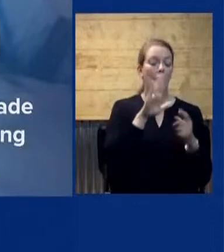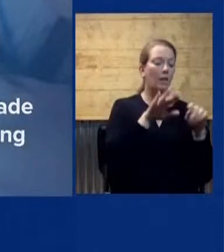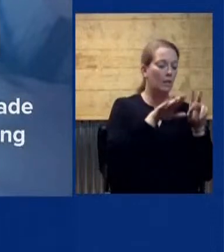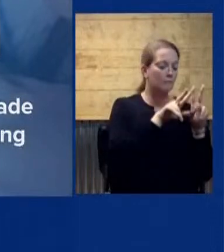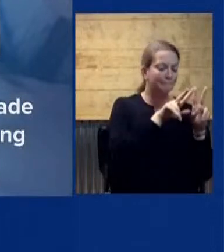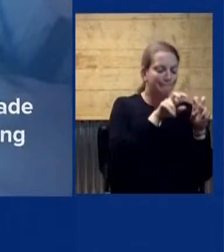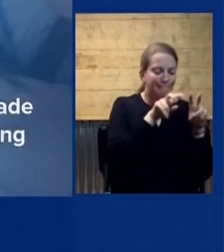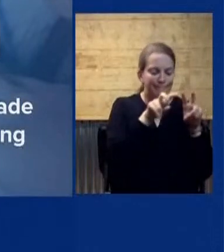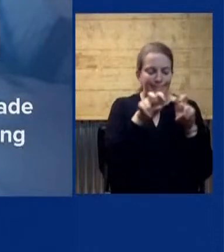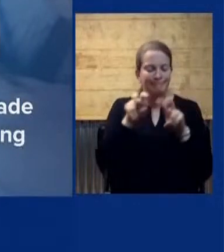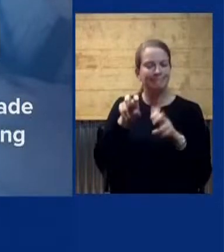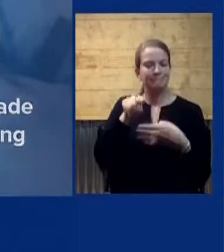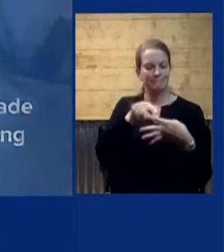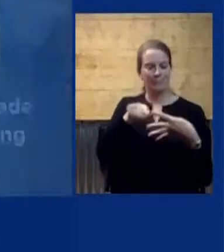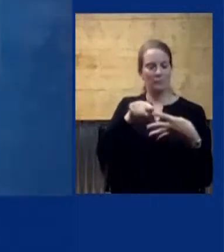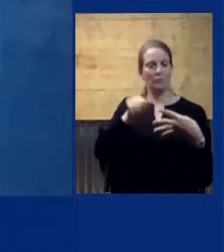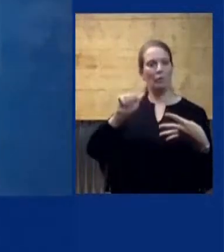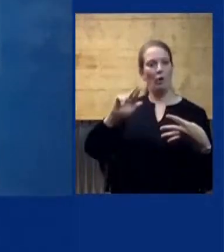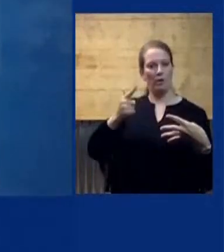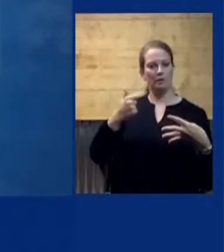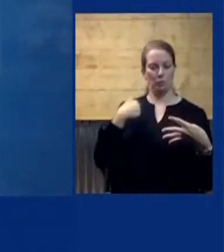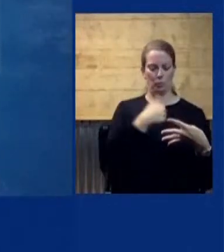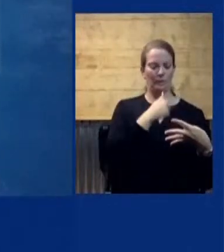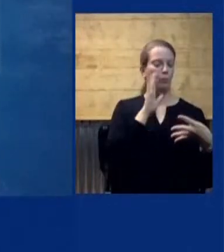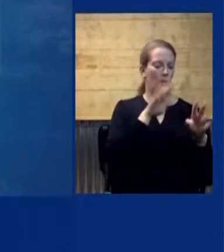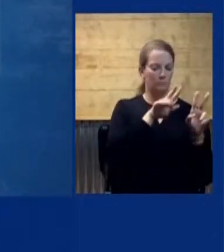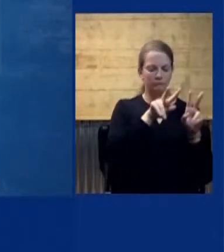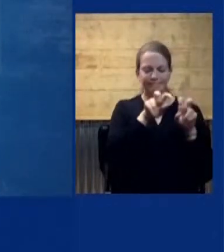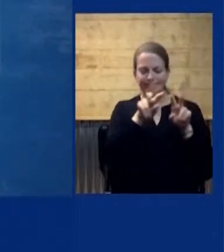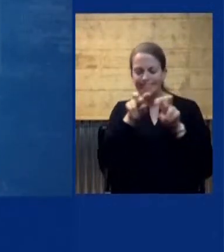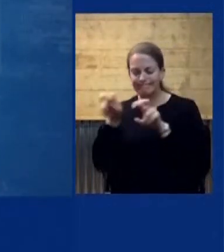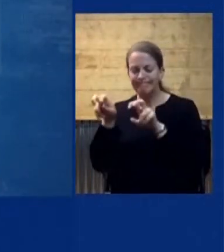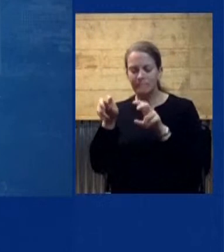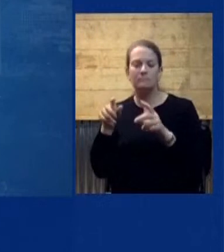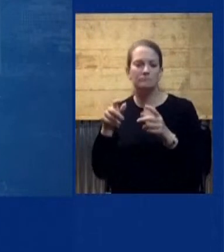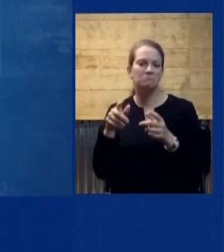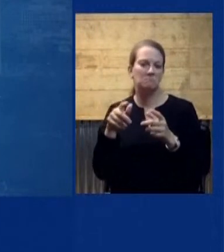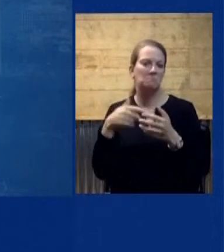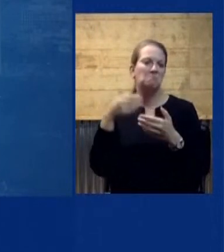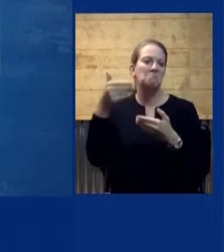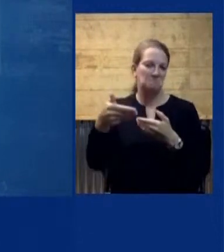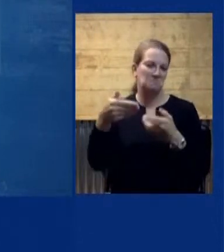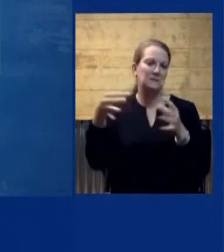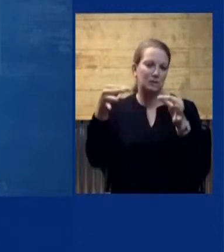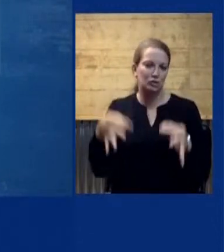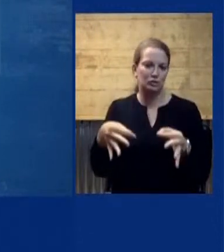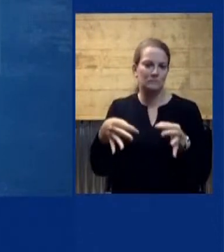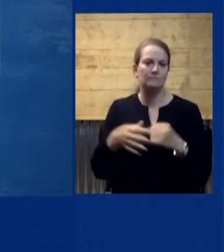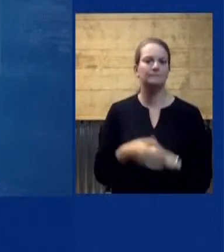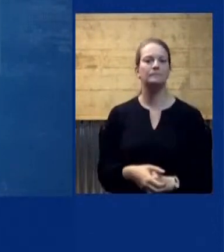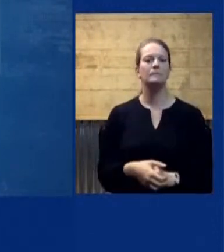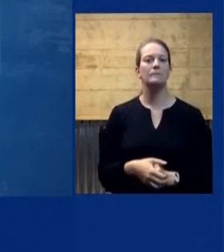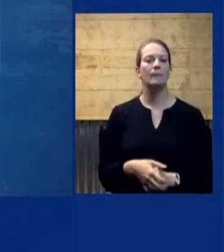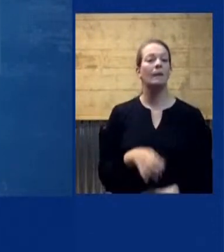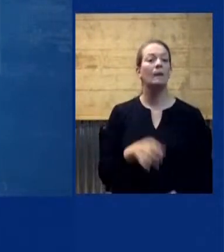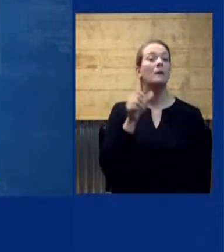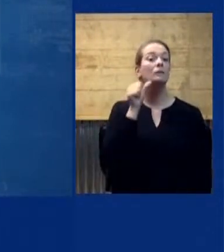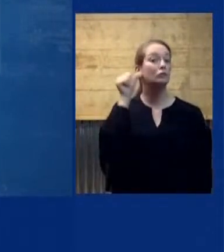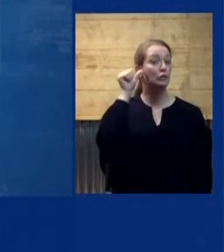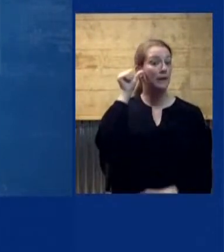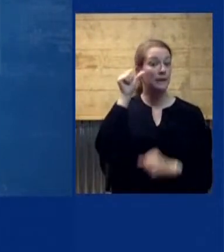that first week and then we'll make a decision. I heard the president speak yesterday,